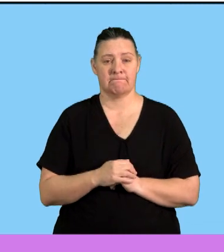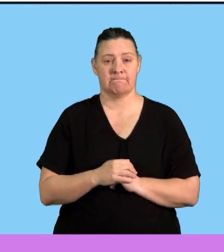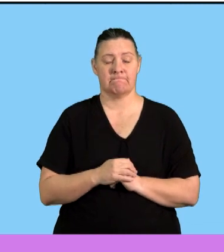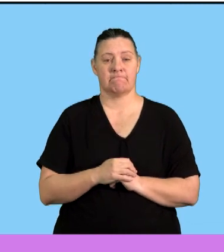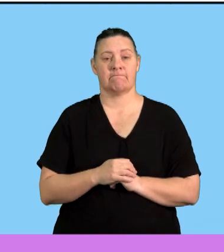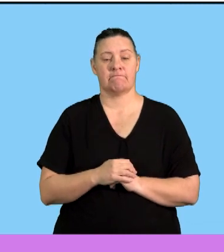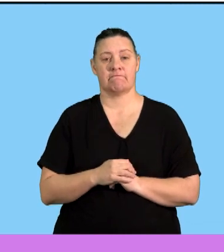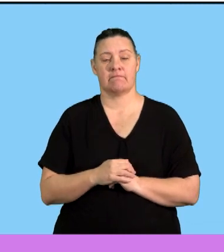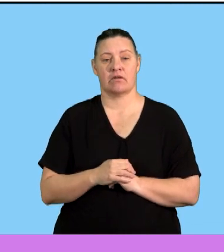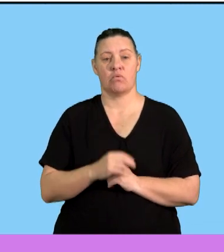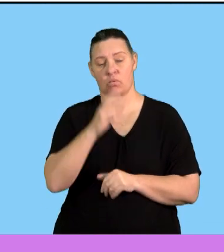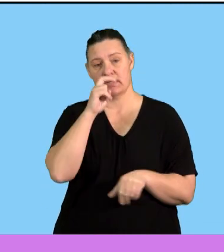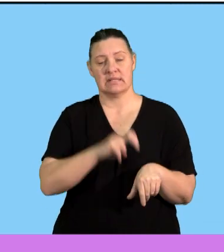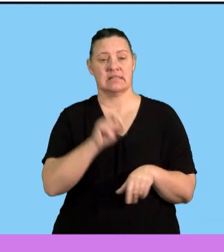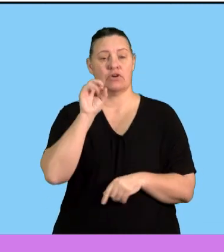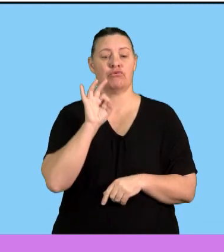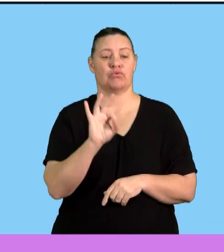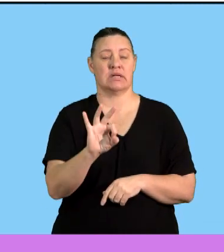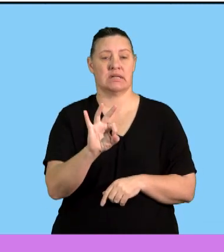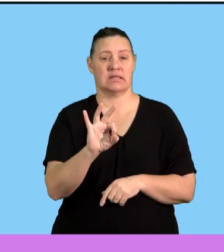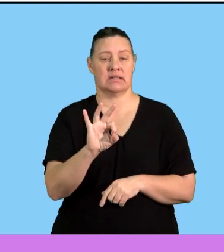therefore we will need 3